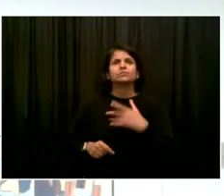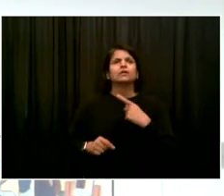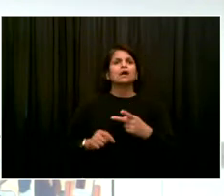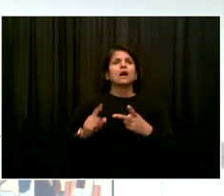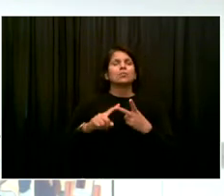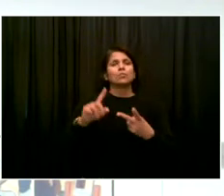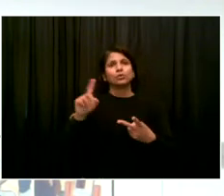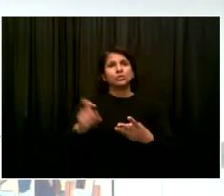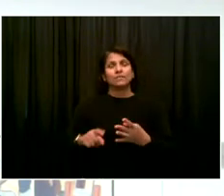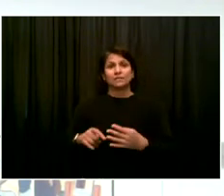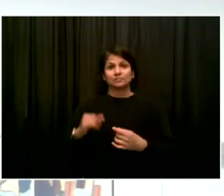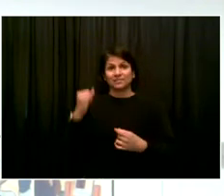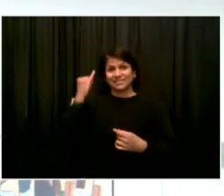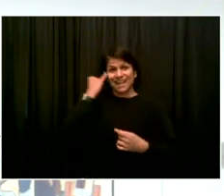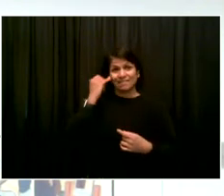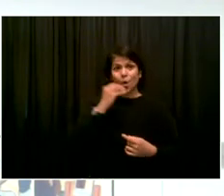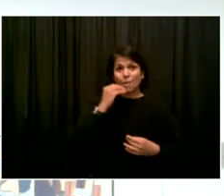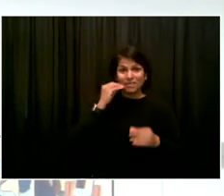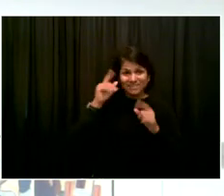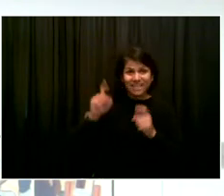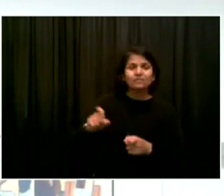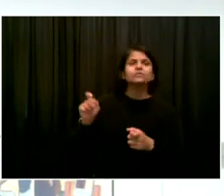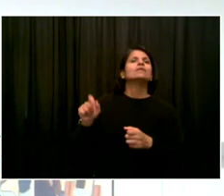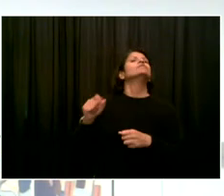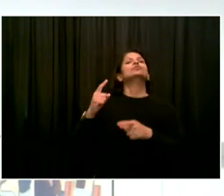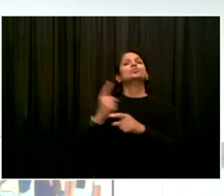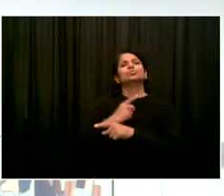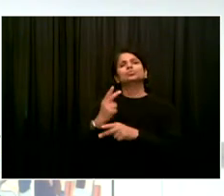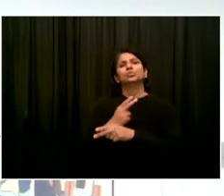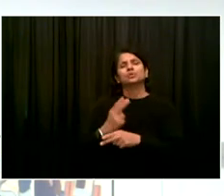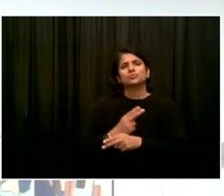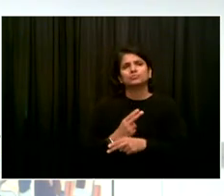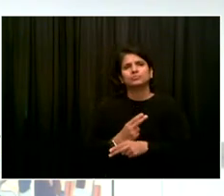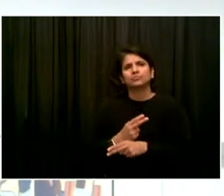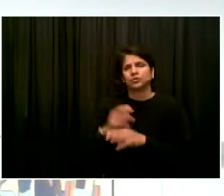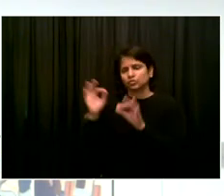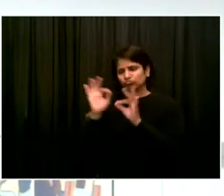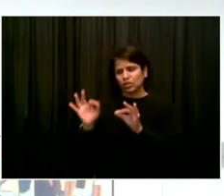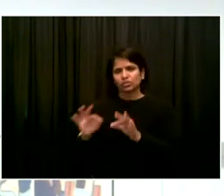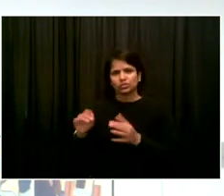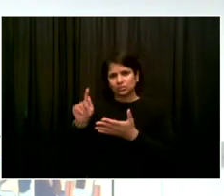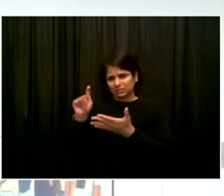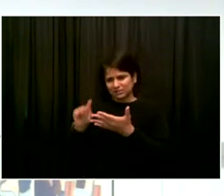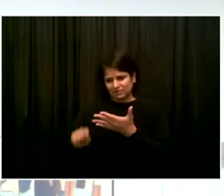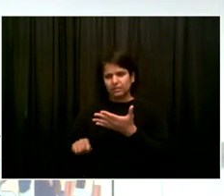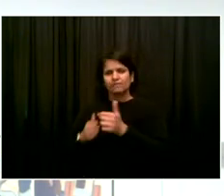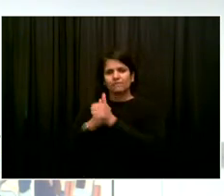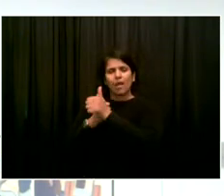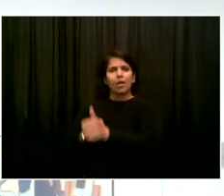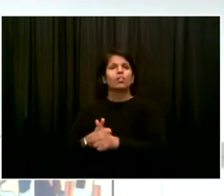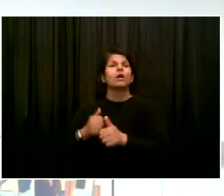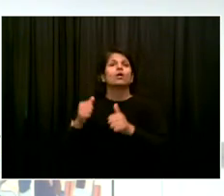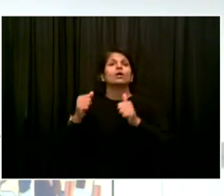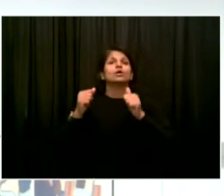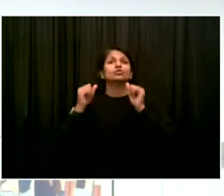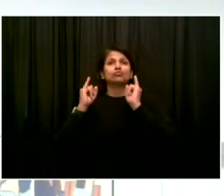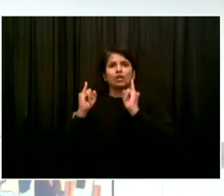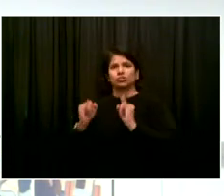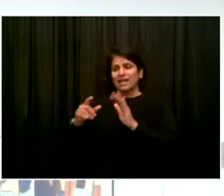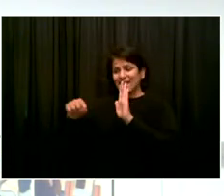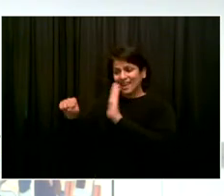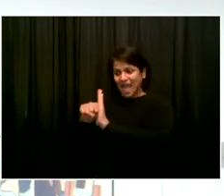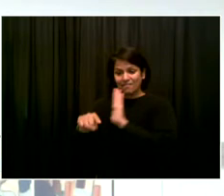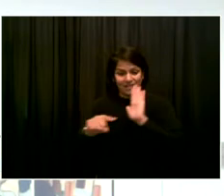have to use it as is described. Have the 2 negative tests within 7 days, and of